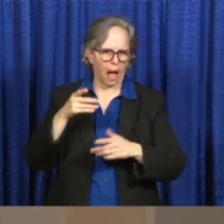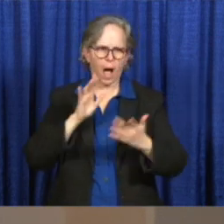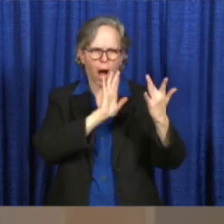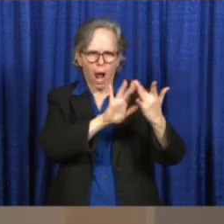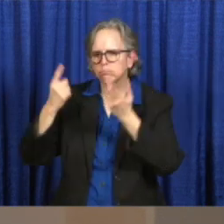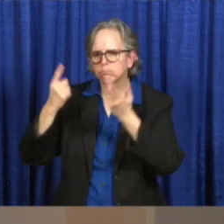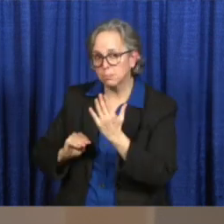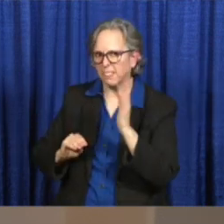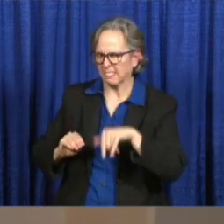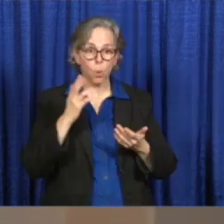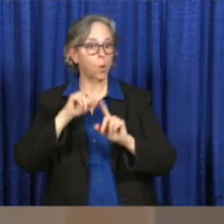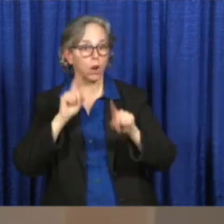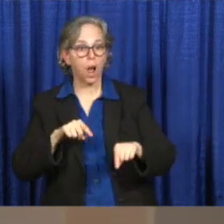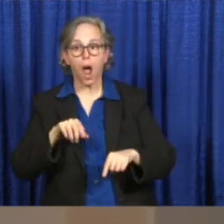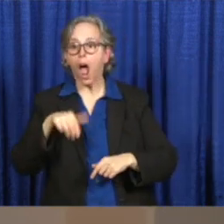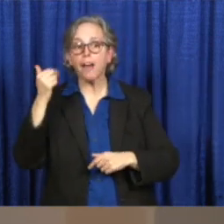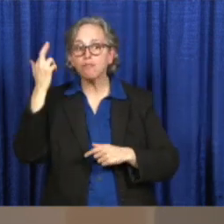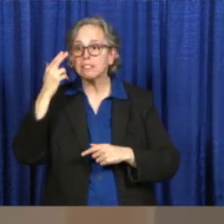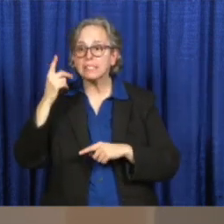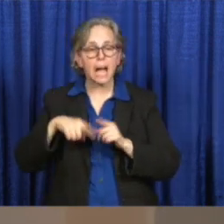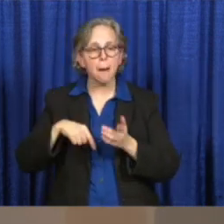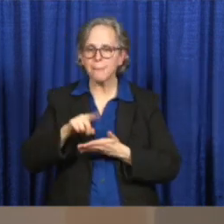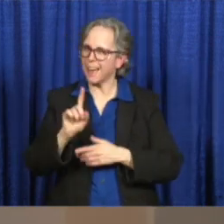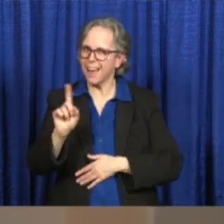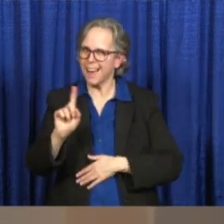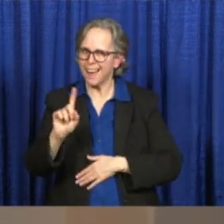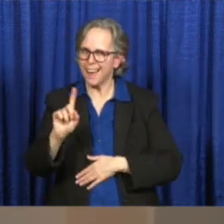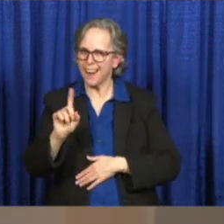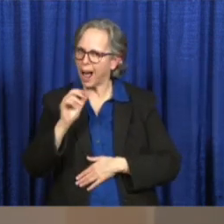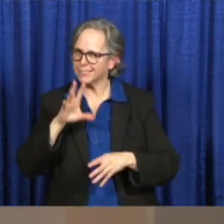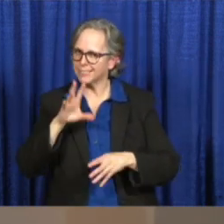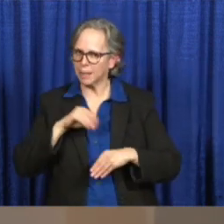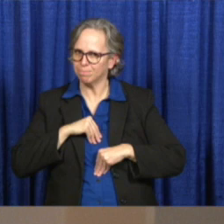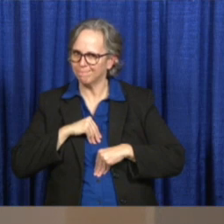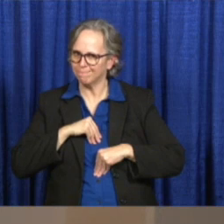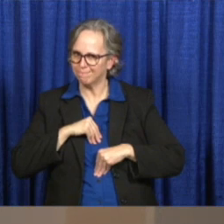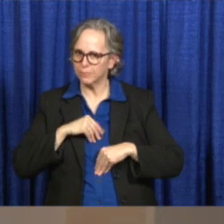the terms, it doesn't mean that if you